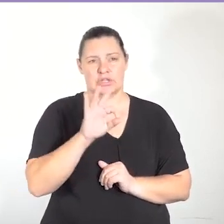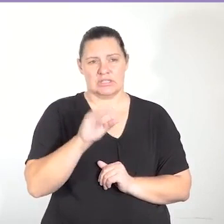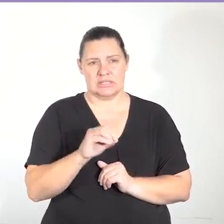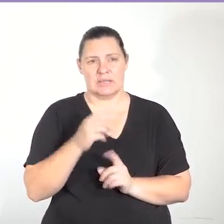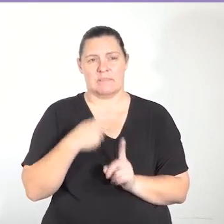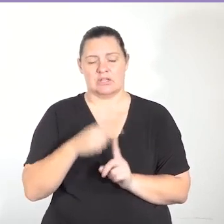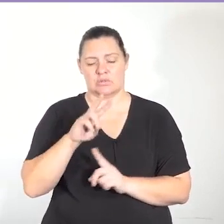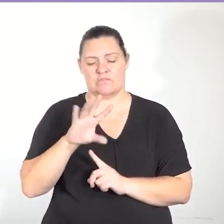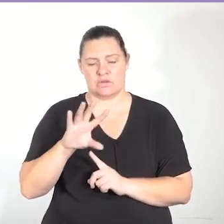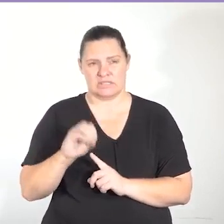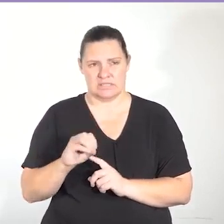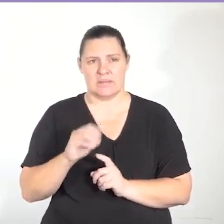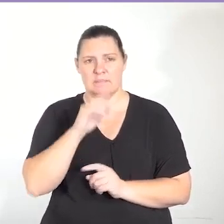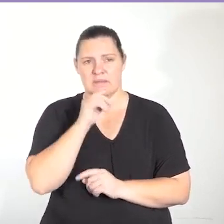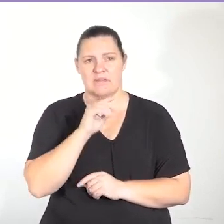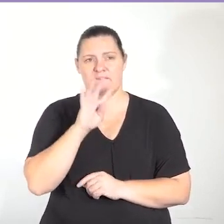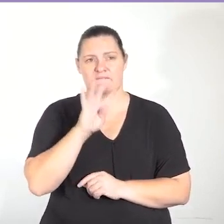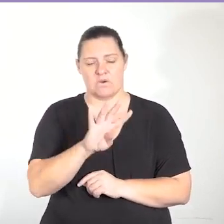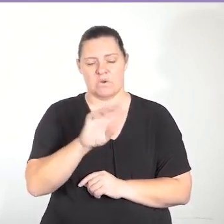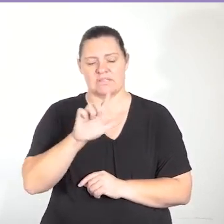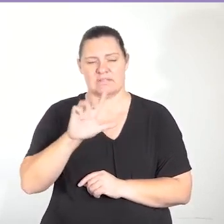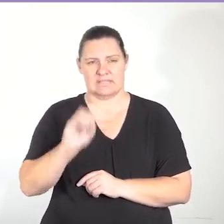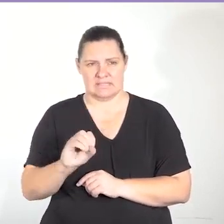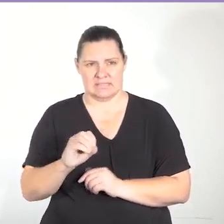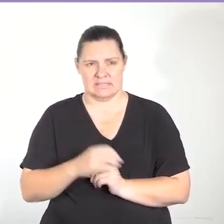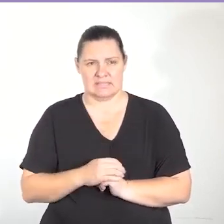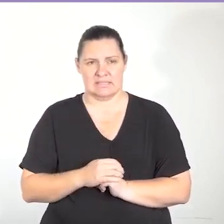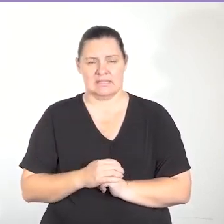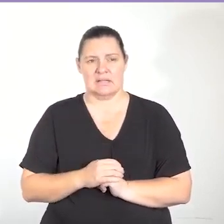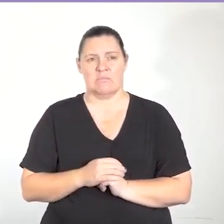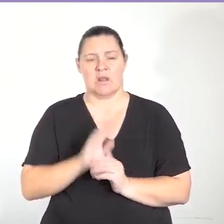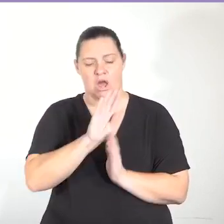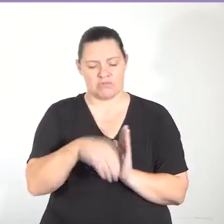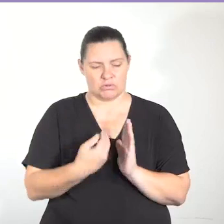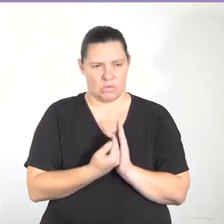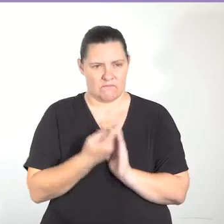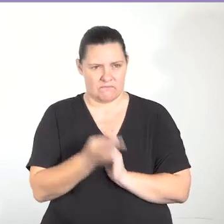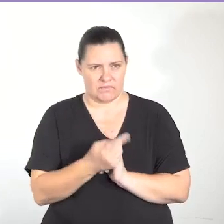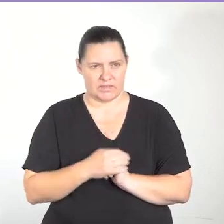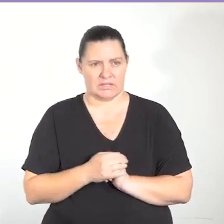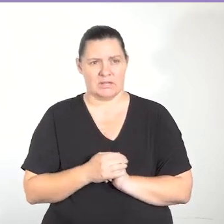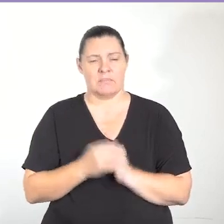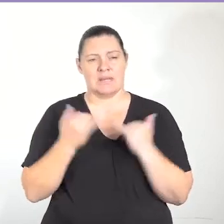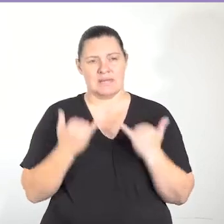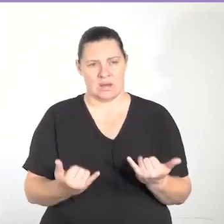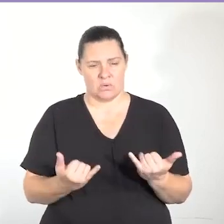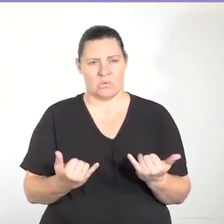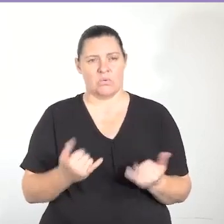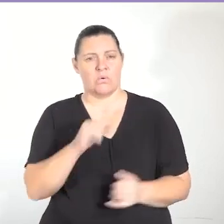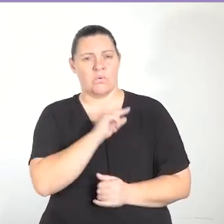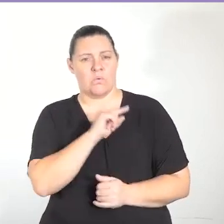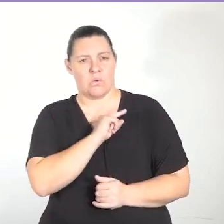plus 240, that gives me 470. That's when I have rounded them off. But